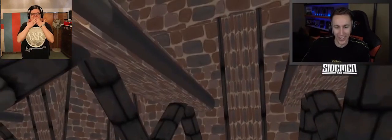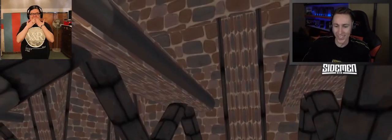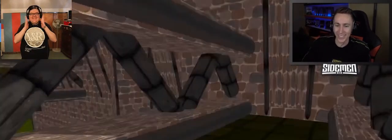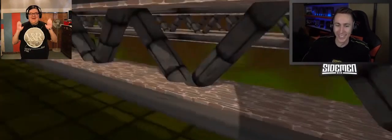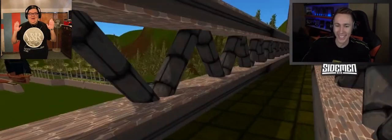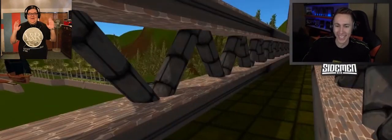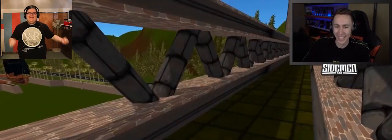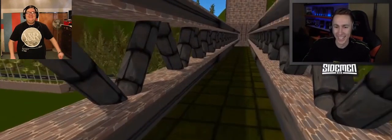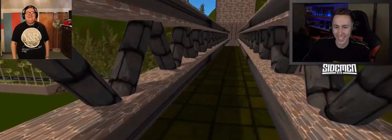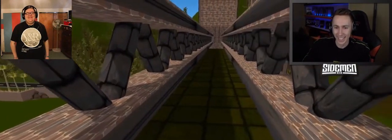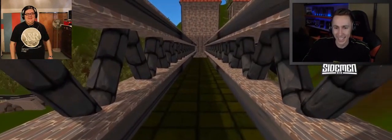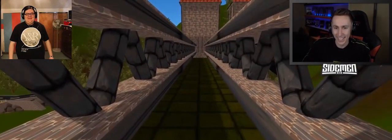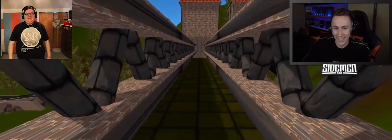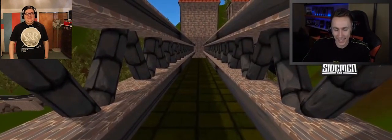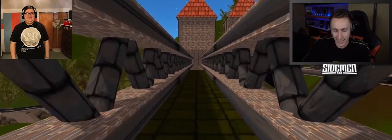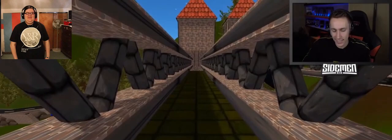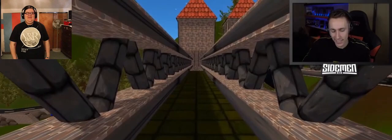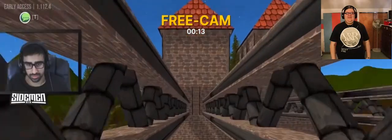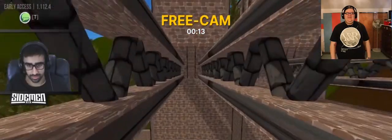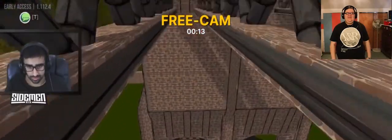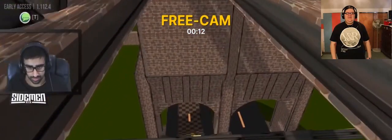only two holes.